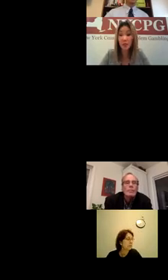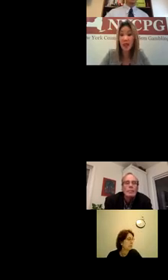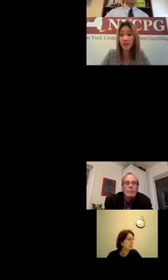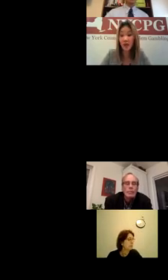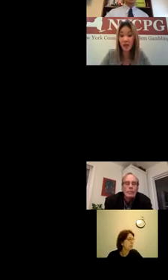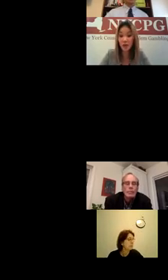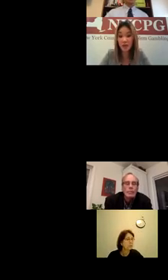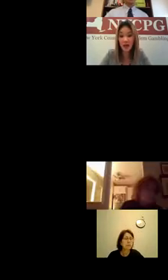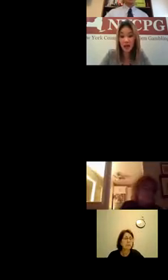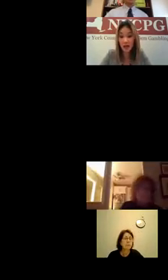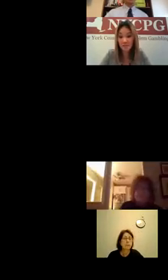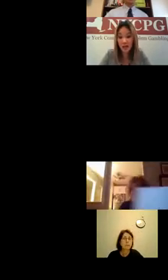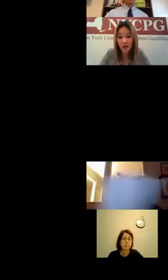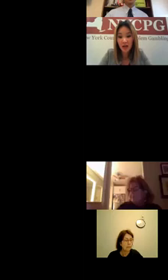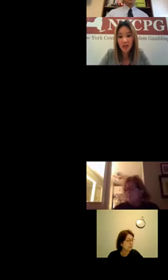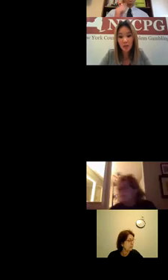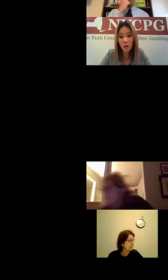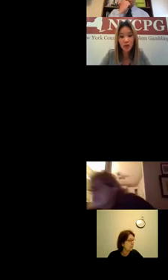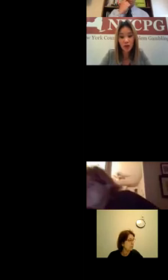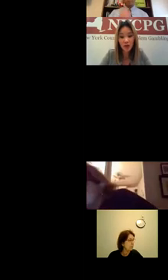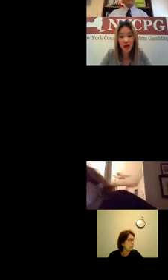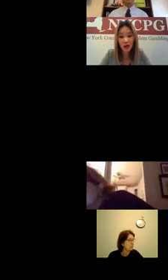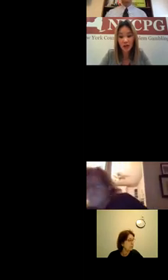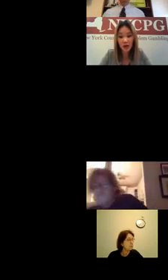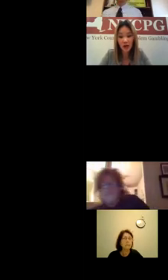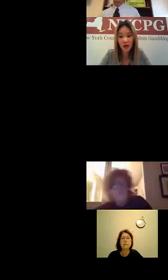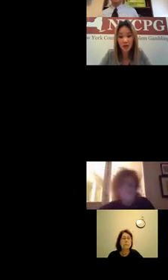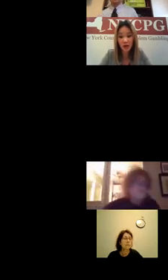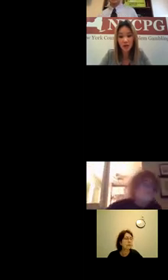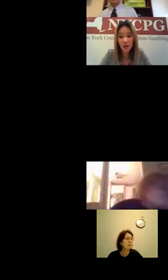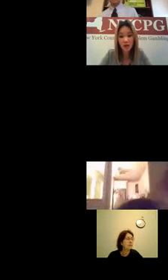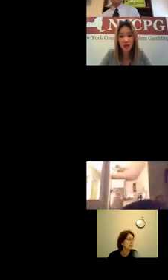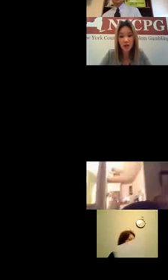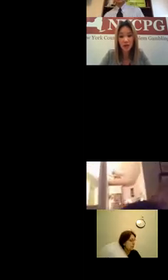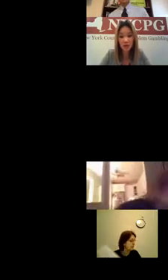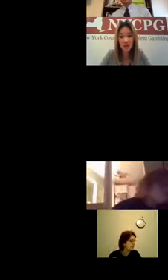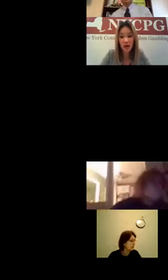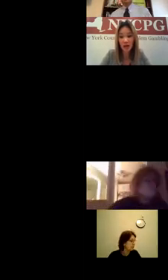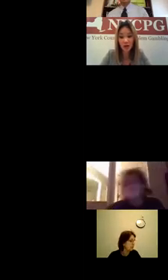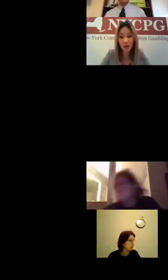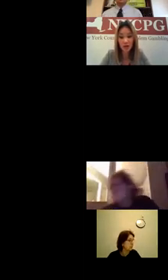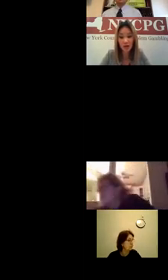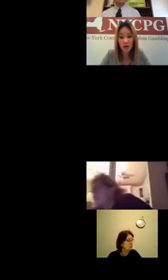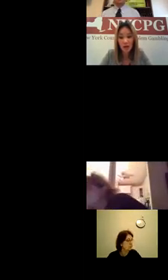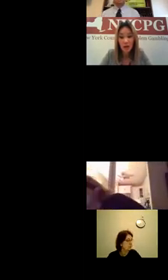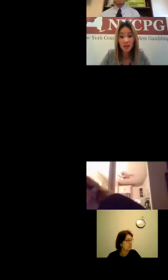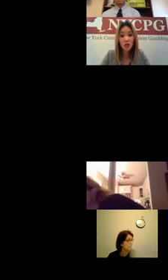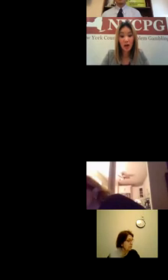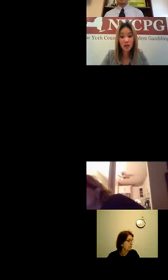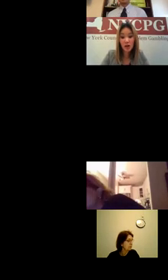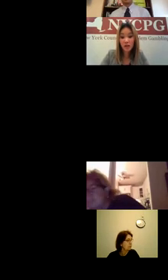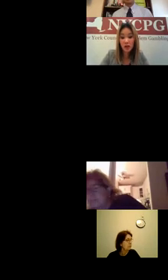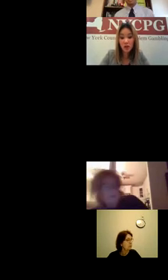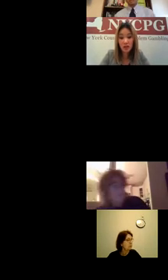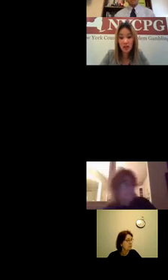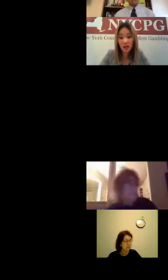and Human Behavior at UCLA, and he's a board certified adult and addiction psychiatrist. He's the